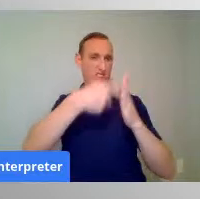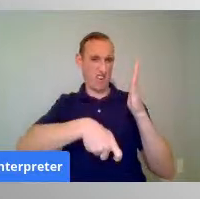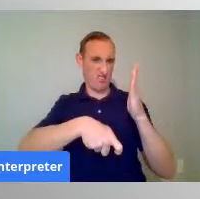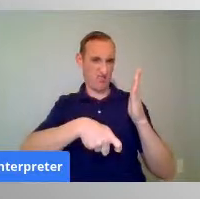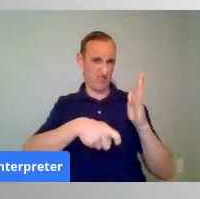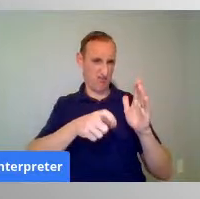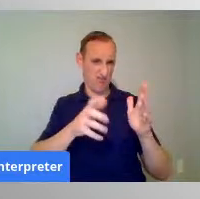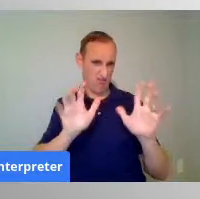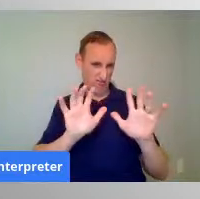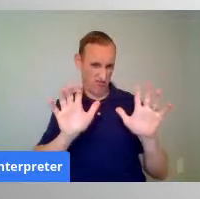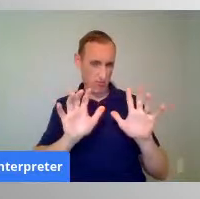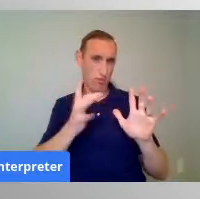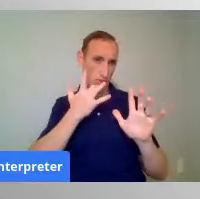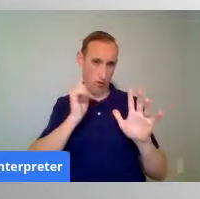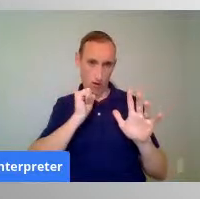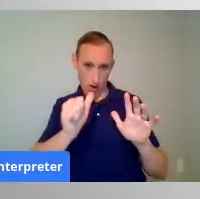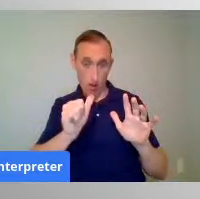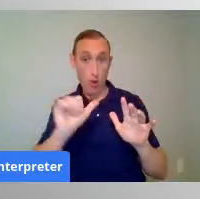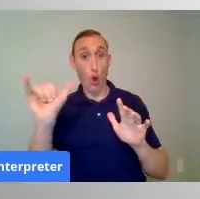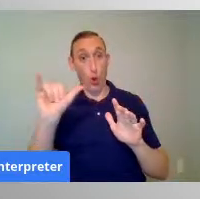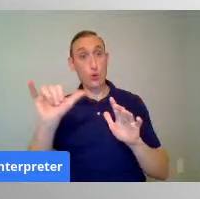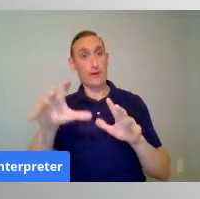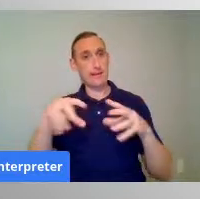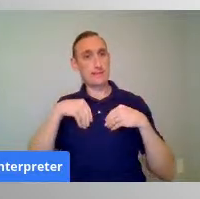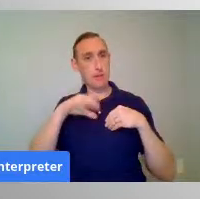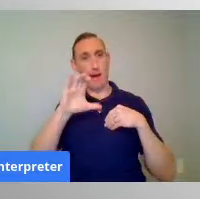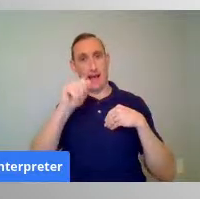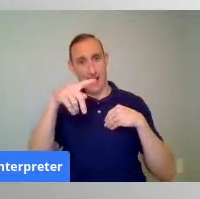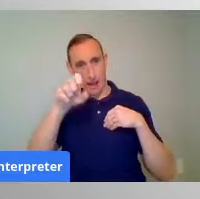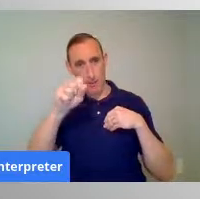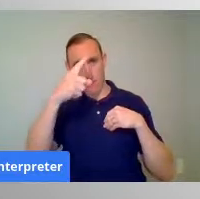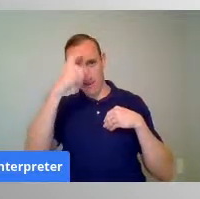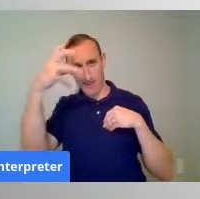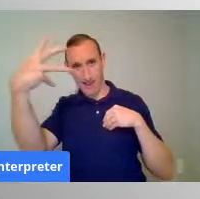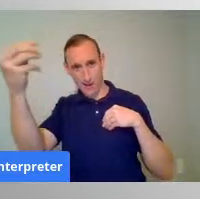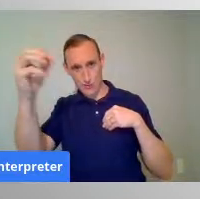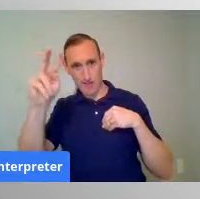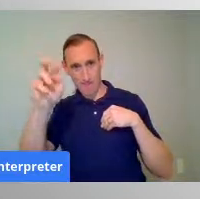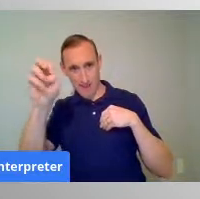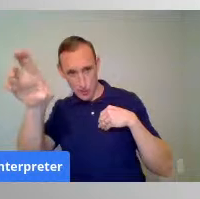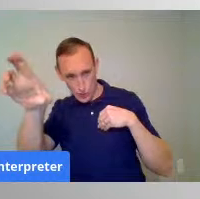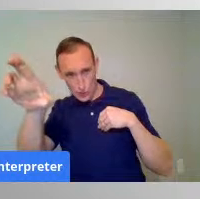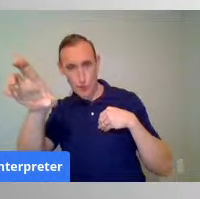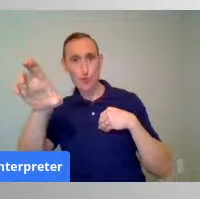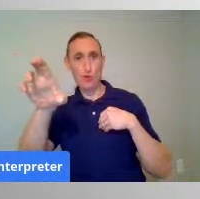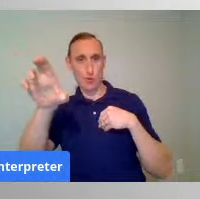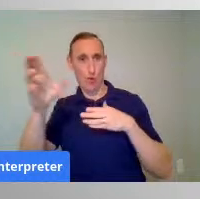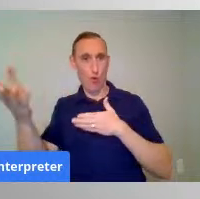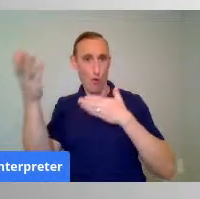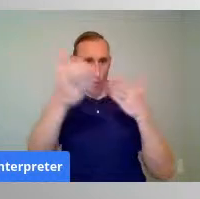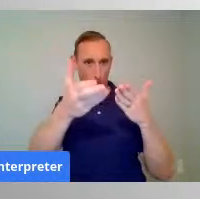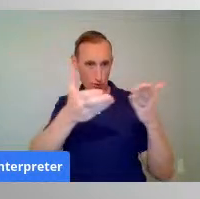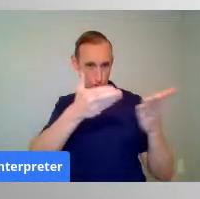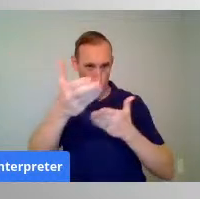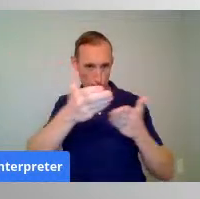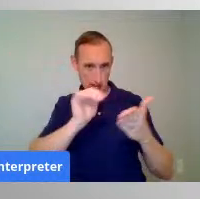And they could accept CAPs because they're an outside vendor. And so they would already know those qualifications to be a CAP